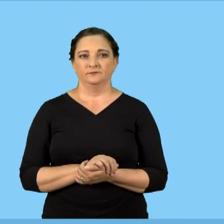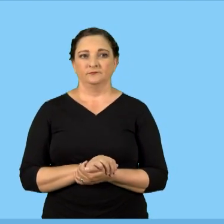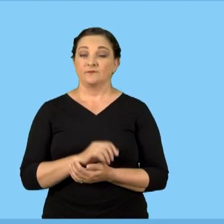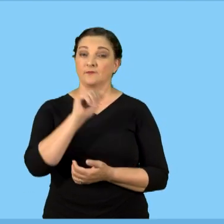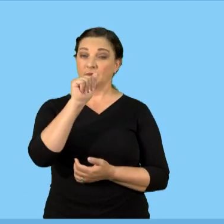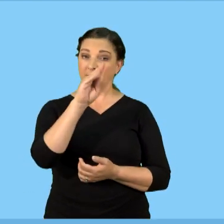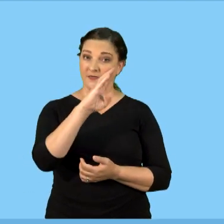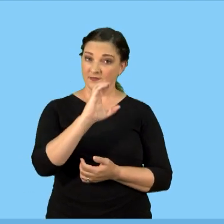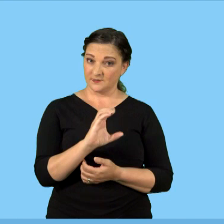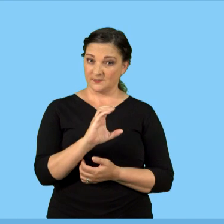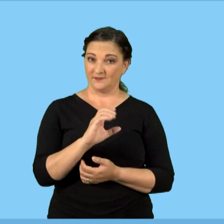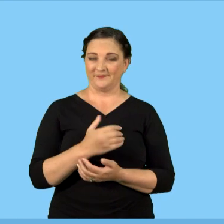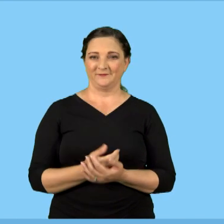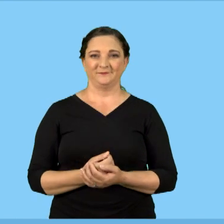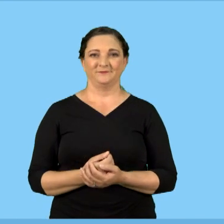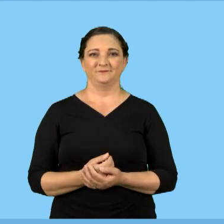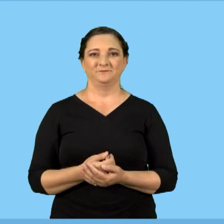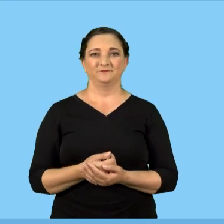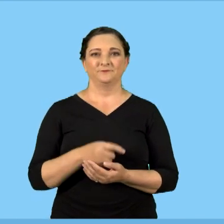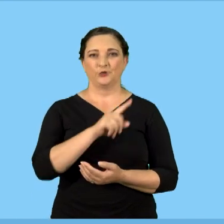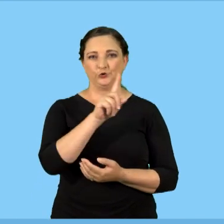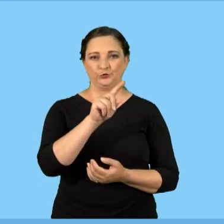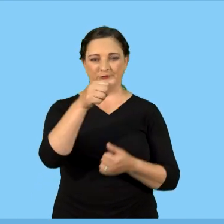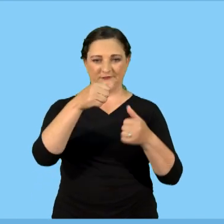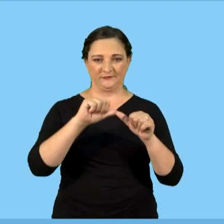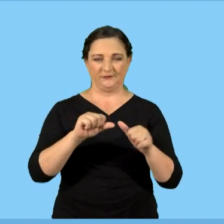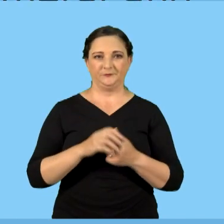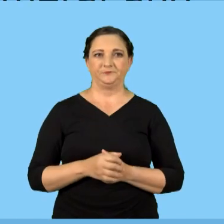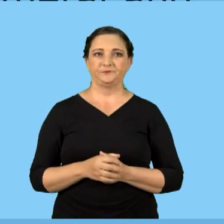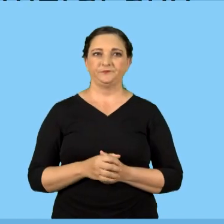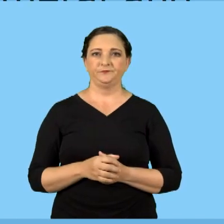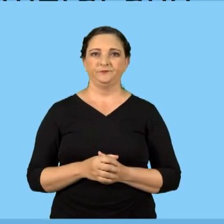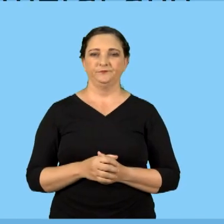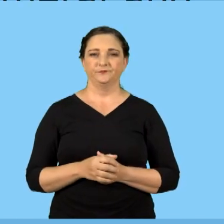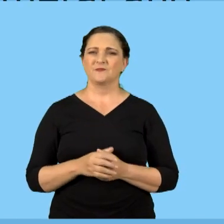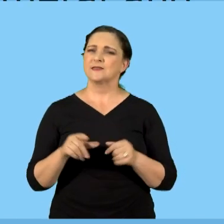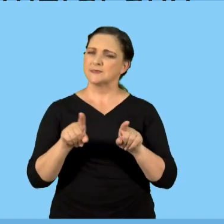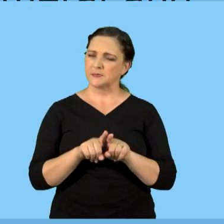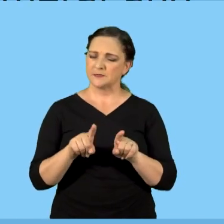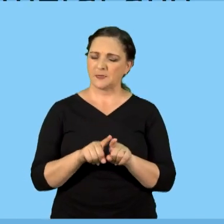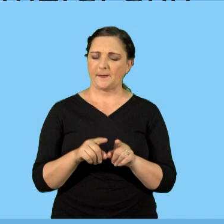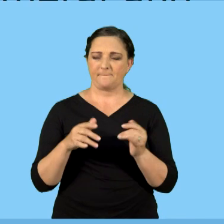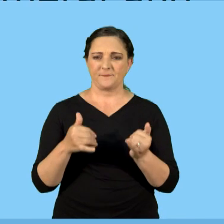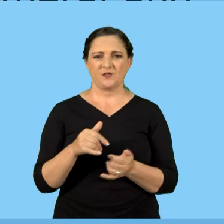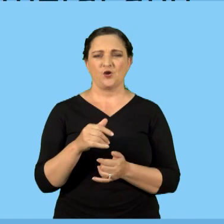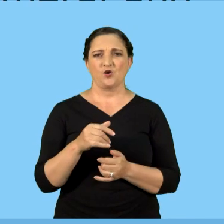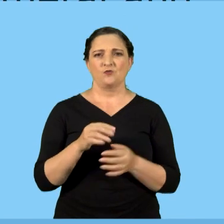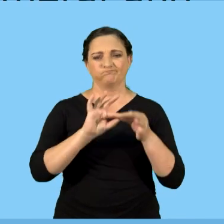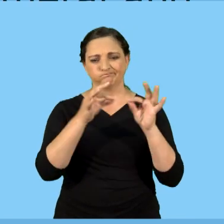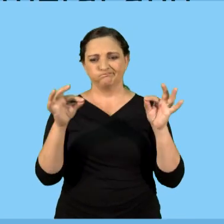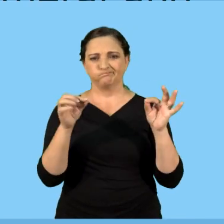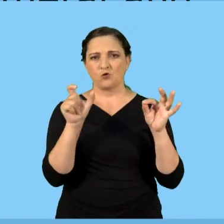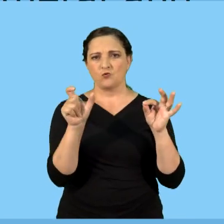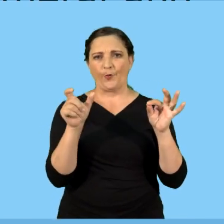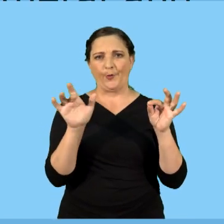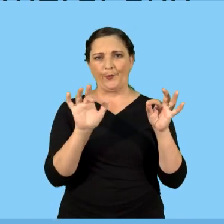Rust. So you have A, B, and C. Now let's move on to our next question. So now we still need to fill in the missing words of these